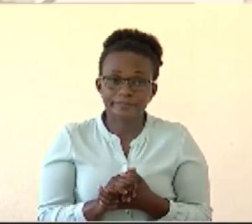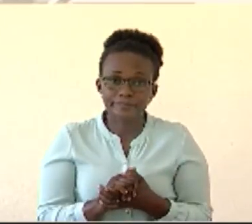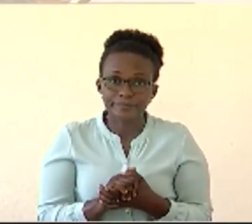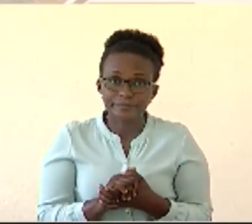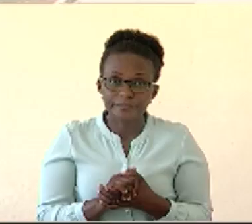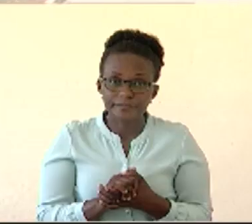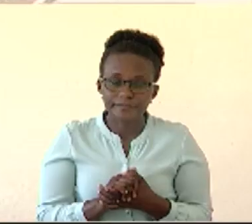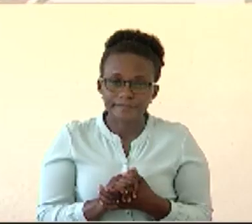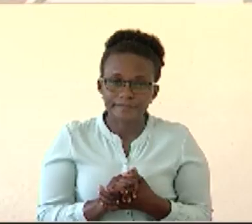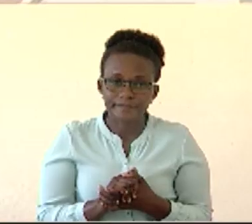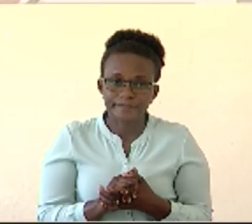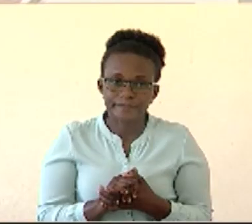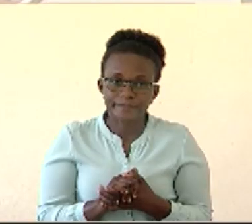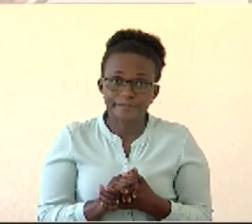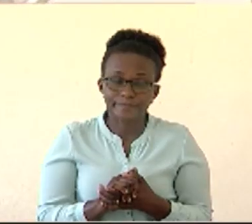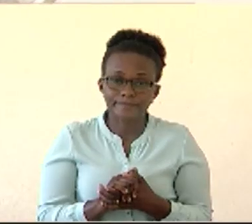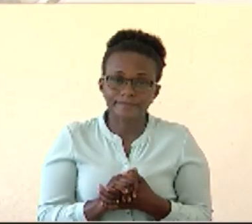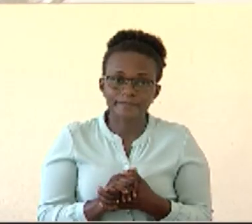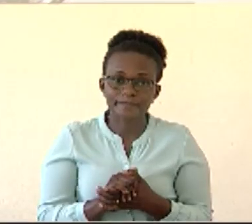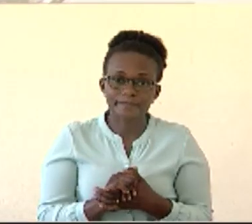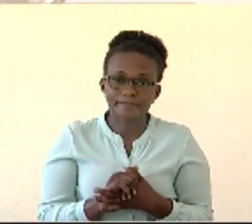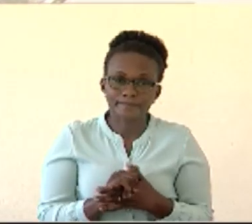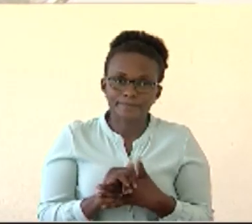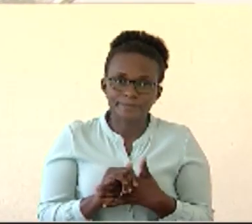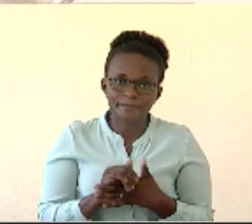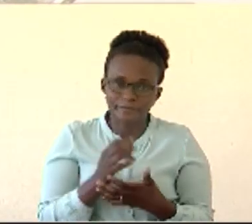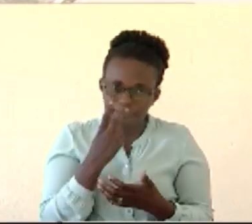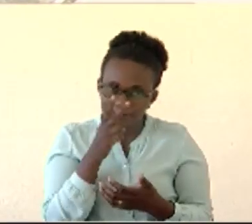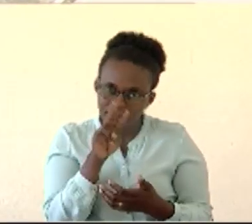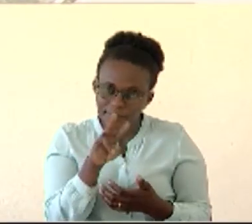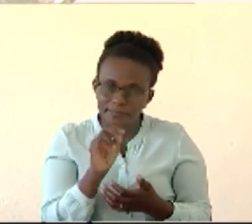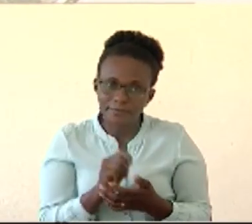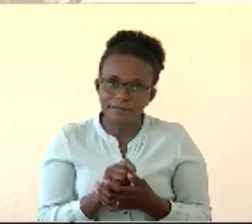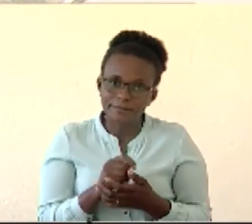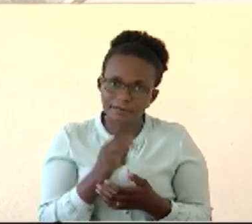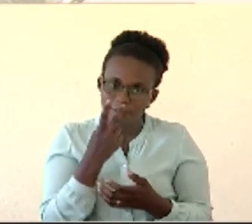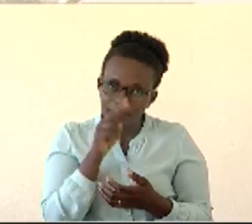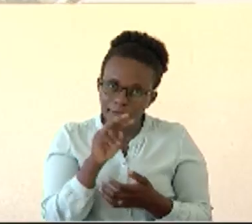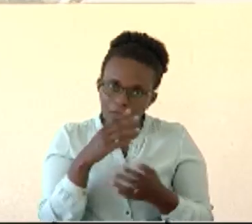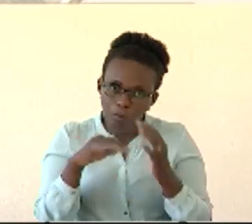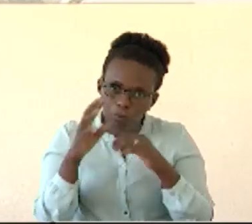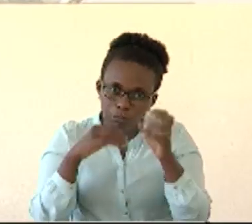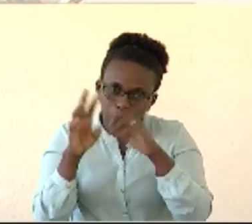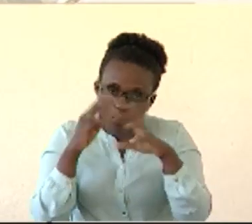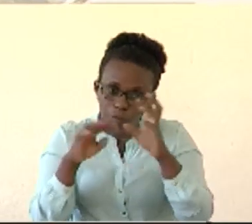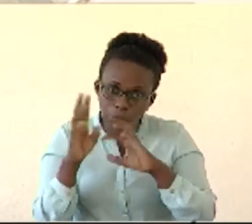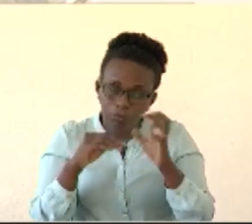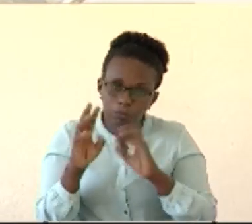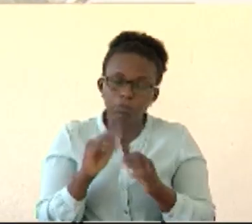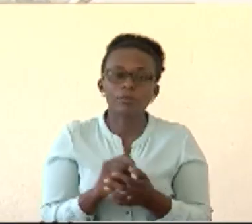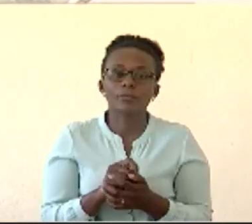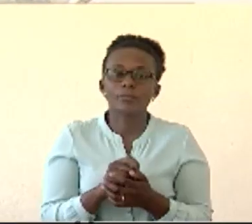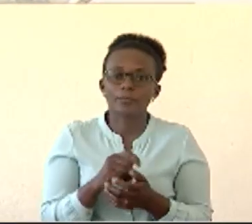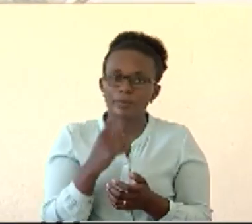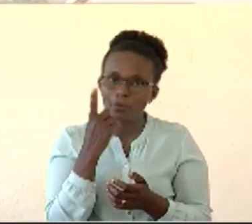So on one of the electrodes, you see the bubbles. So when you look at both electrodes, you